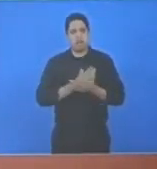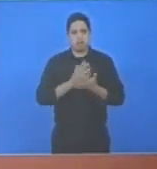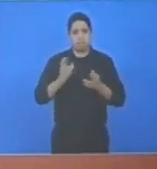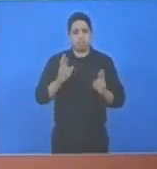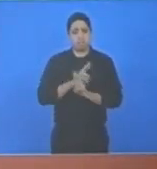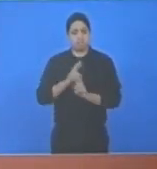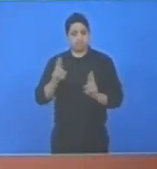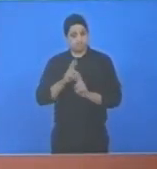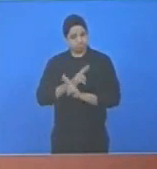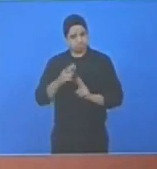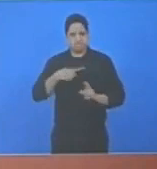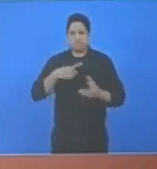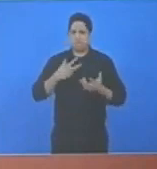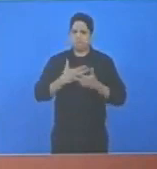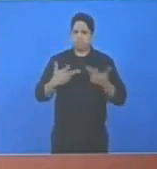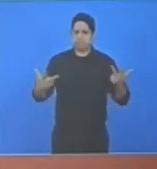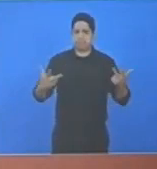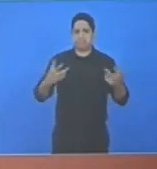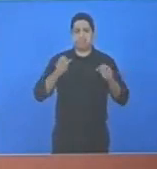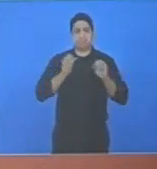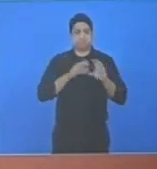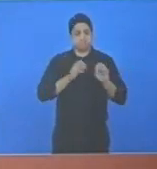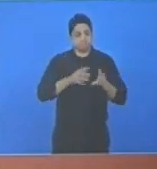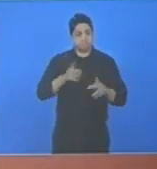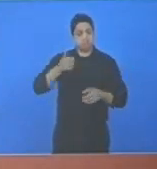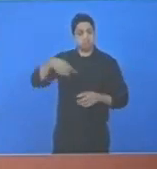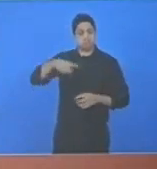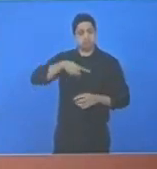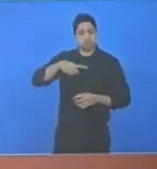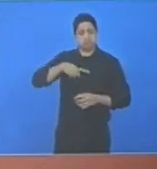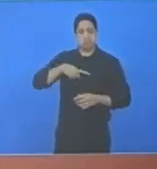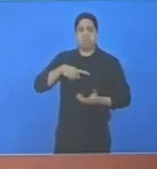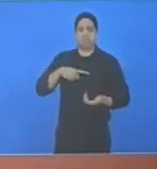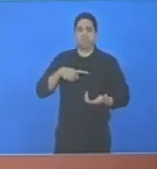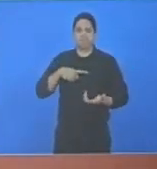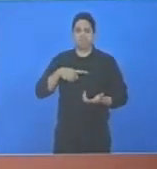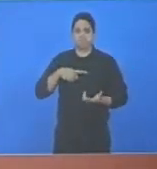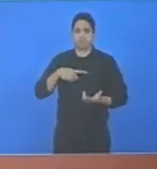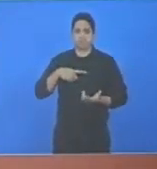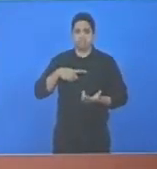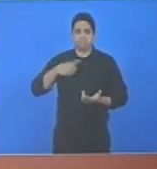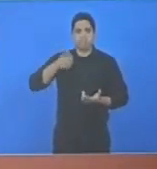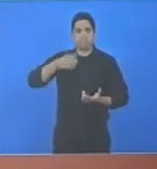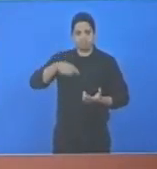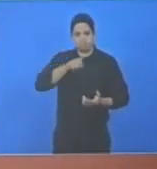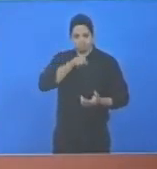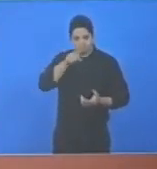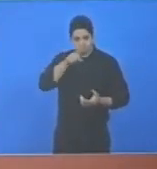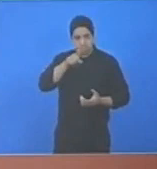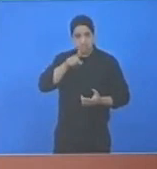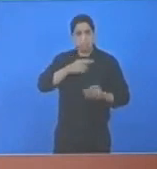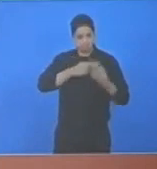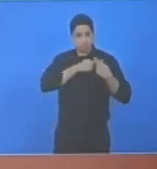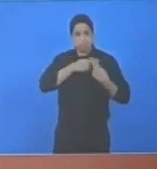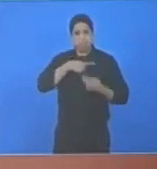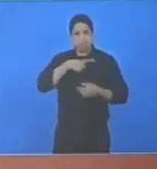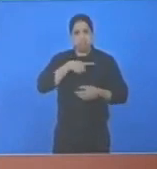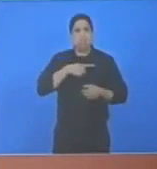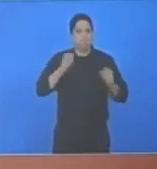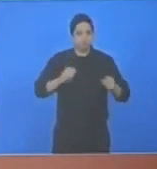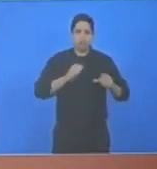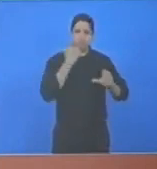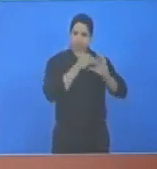We're going to make more correlation and studies and teachings, and you are welcome